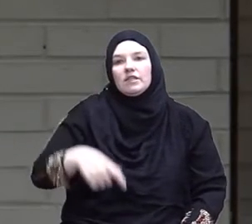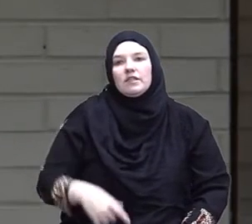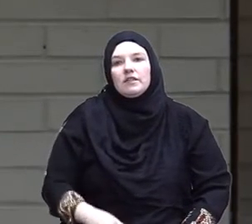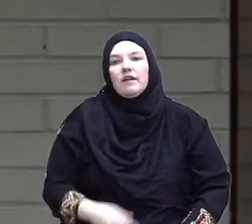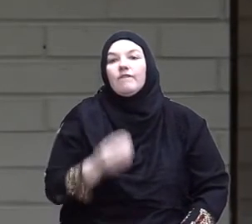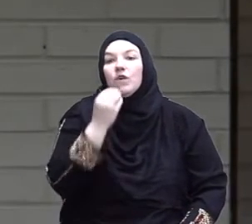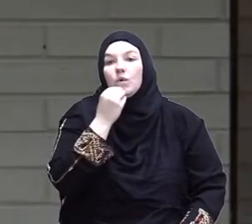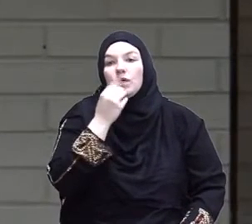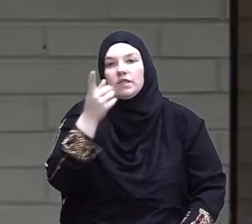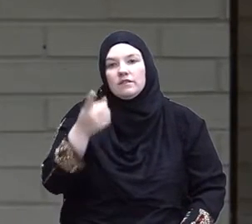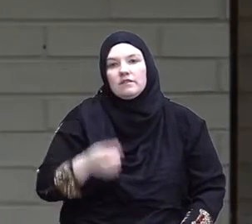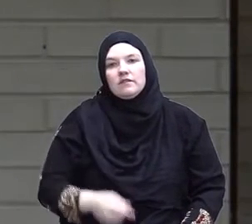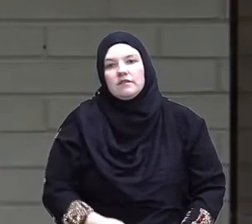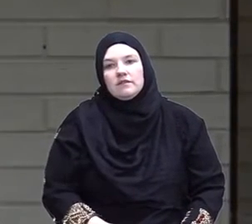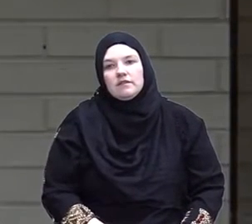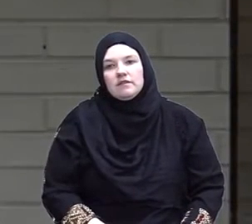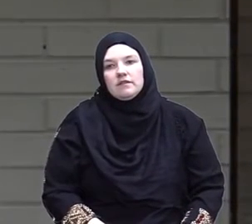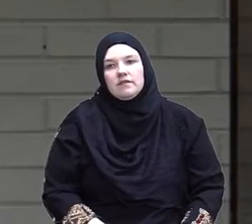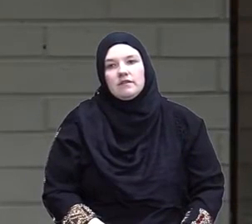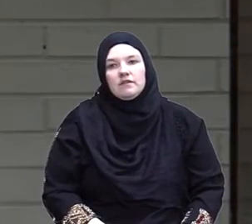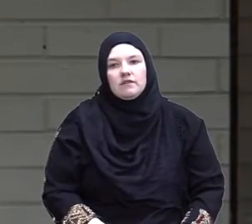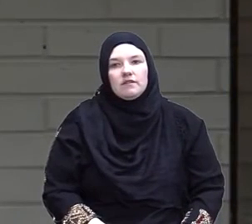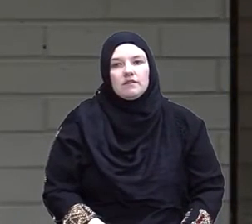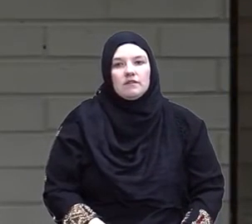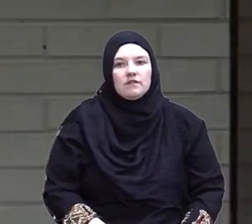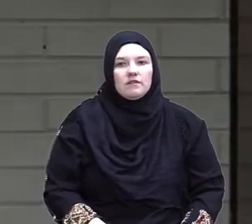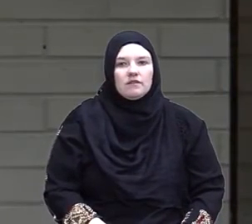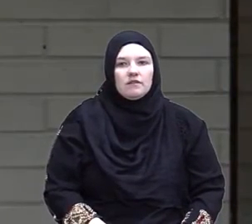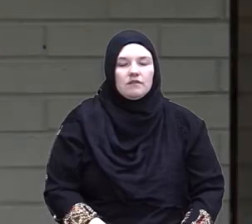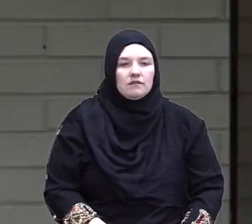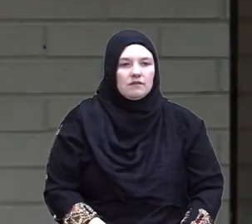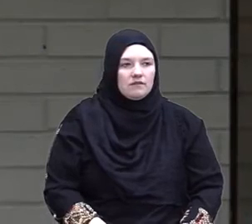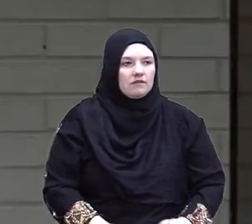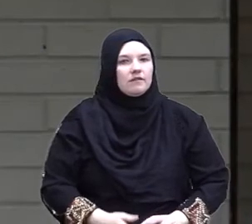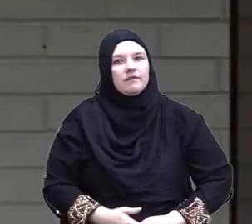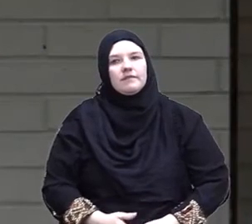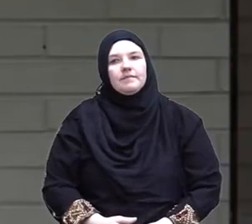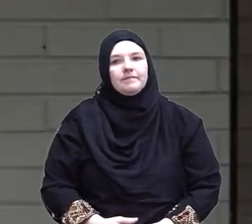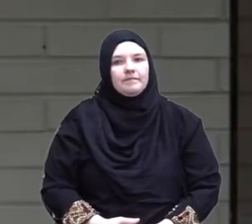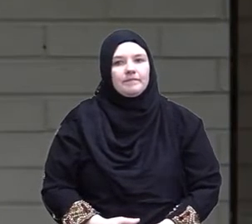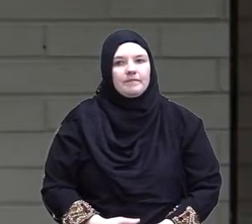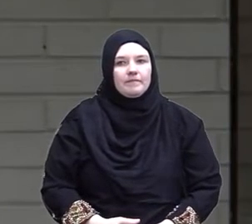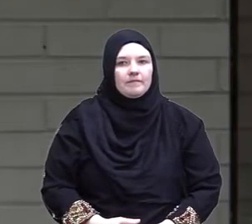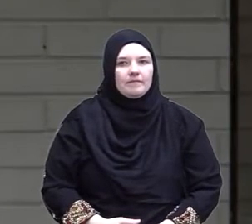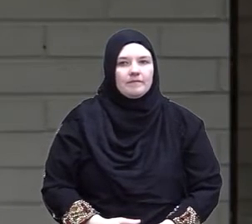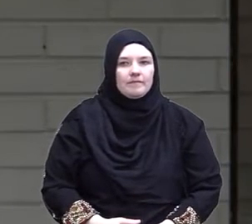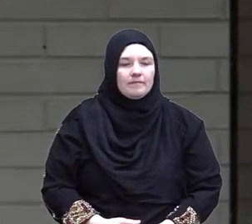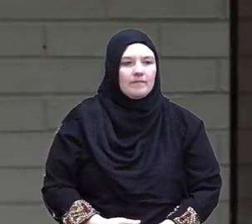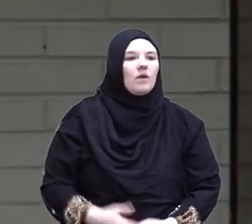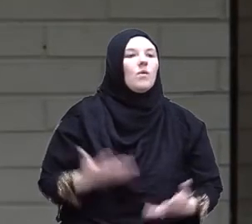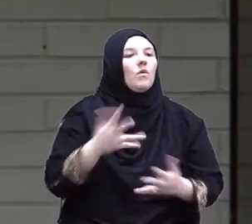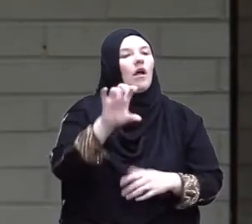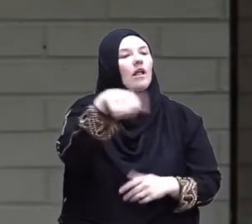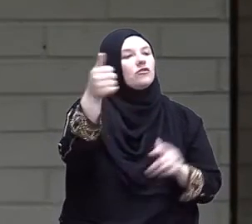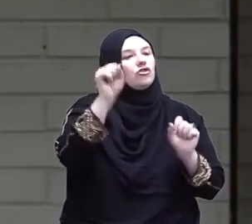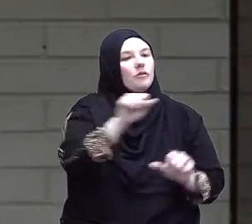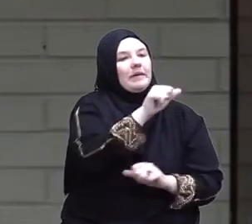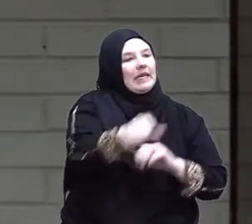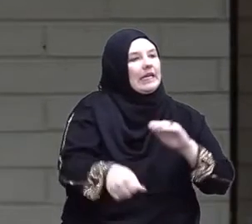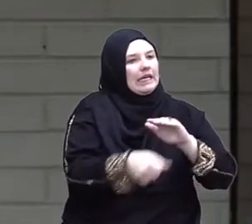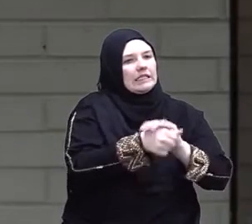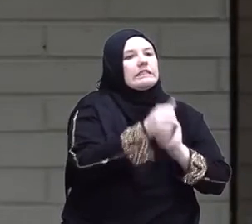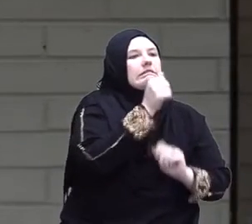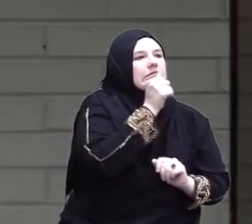Okay, so the secret is what I do not speak. What else could be hidden beyond